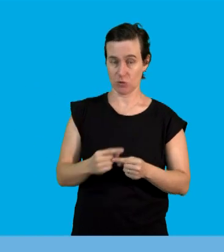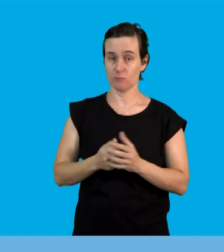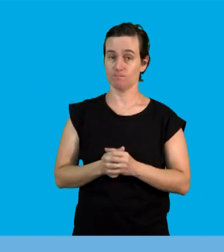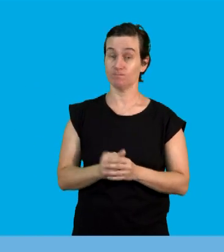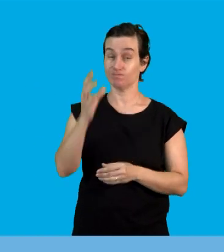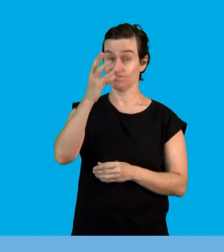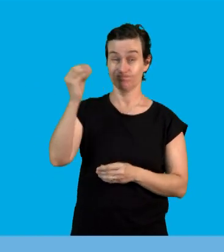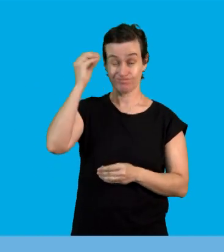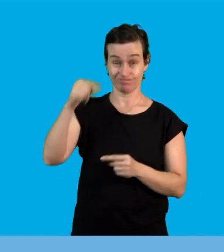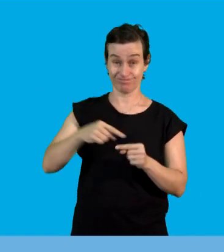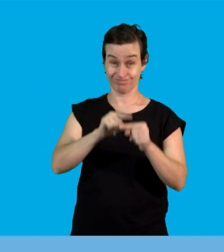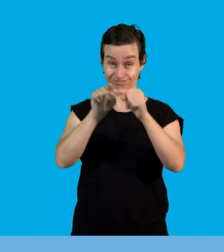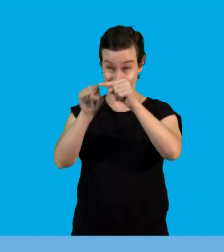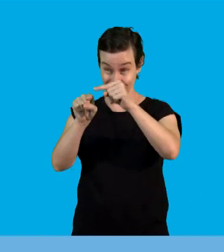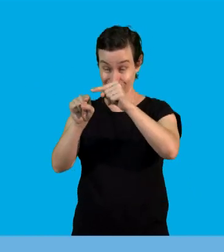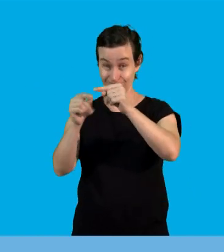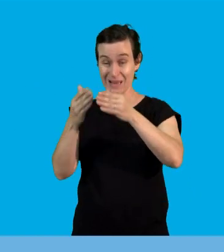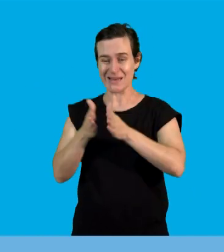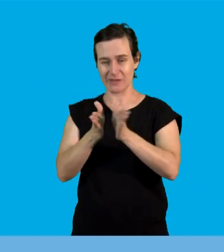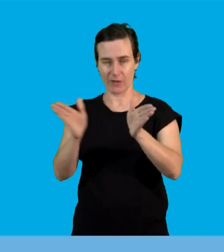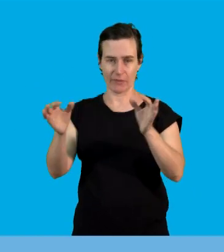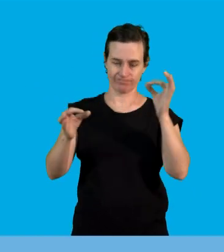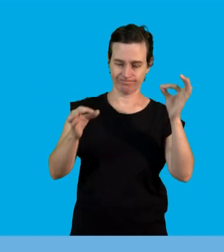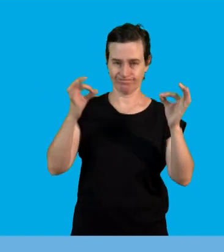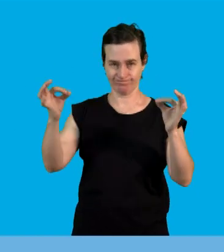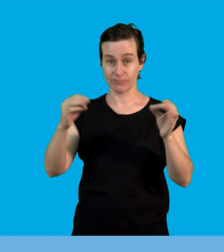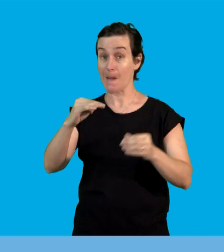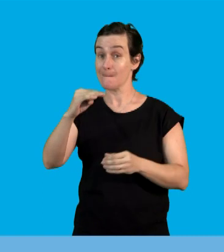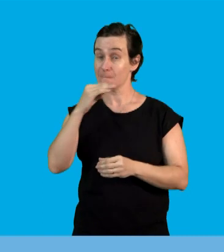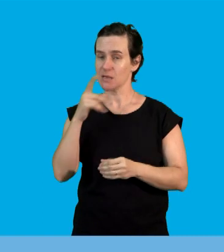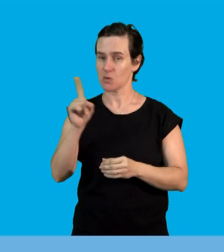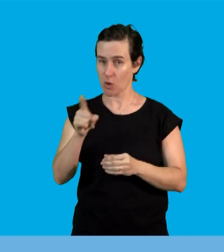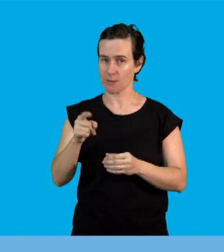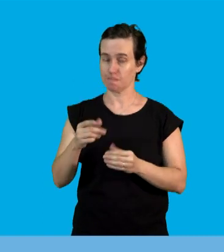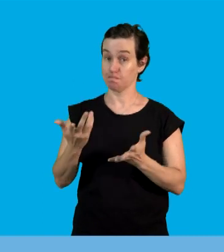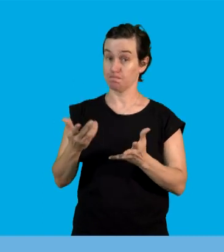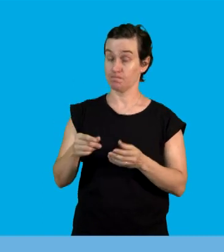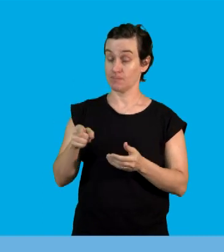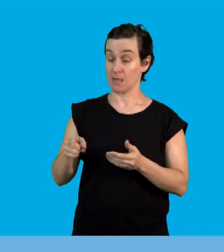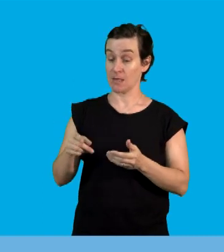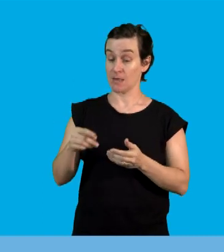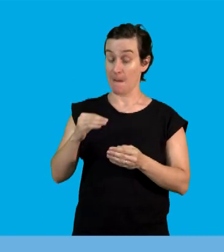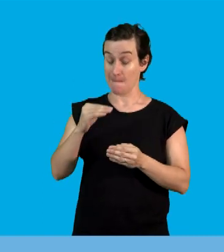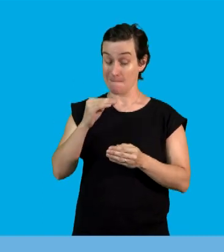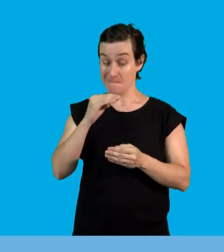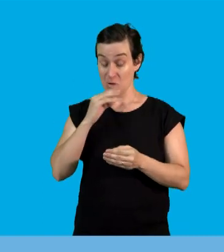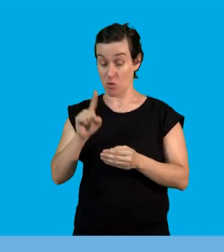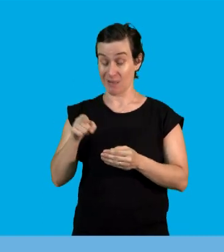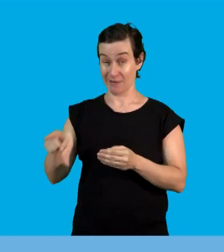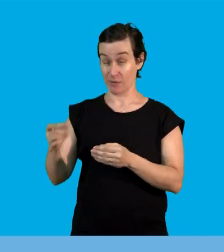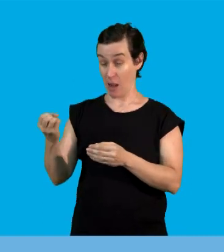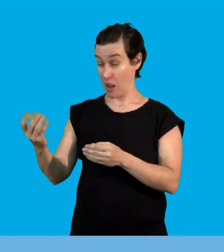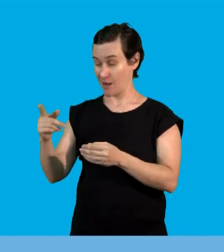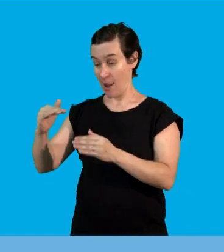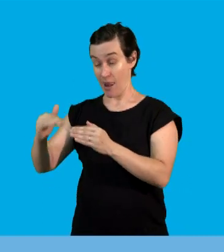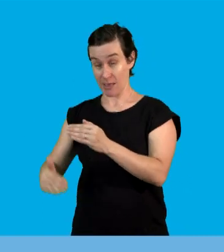this point it divides proportionally. That means the resistance, or the resistor rather, with a higher resistance will receive